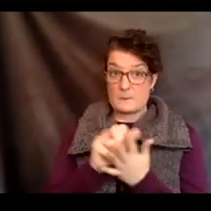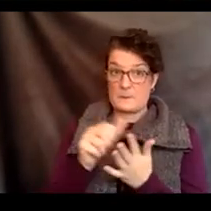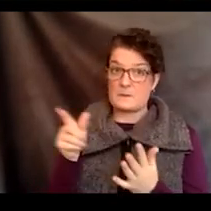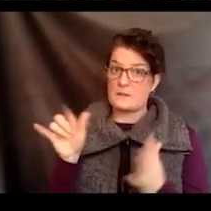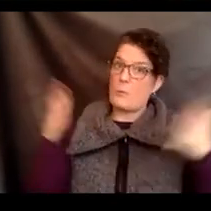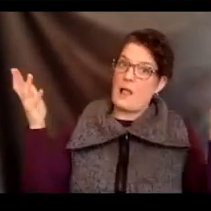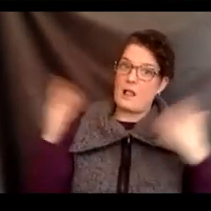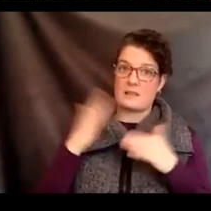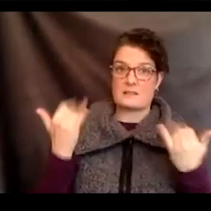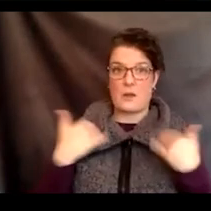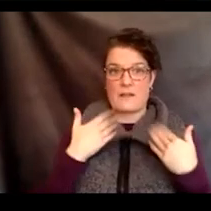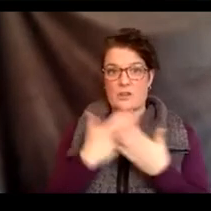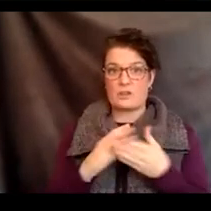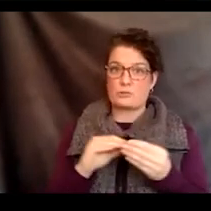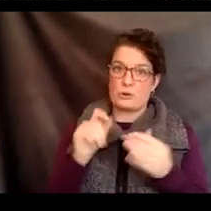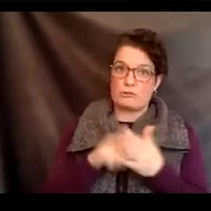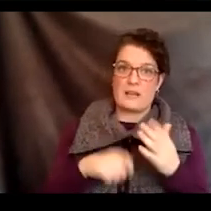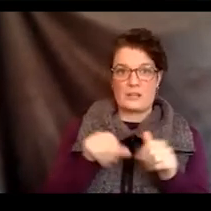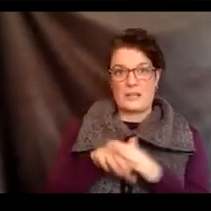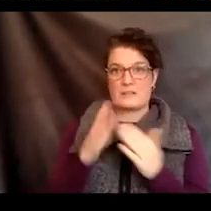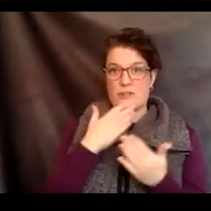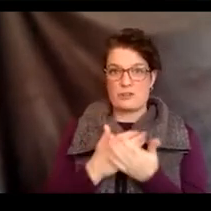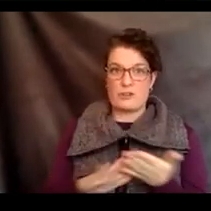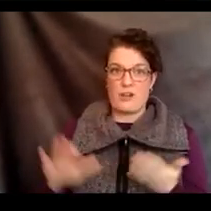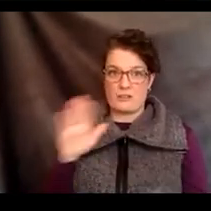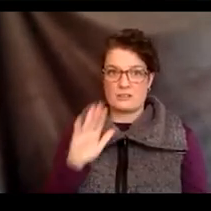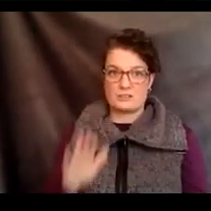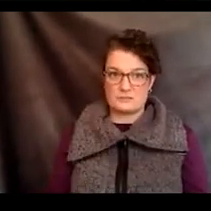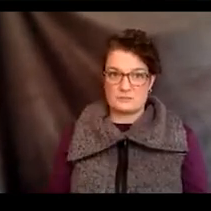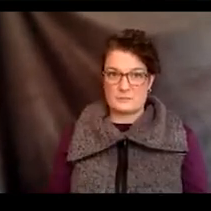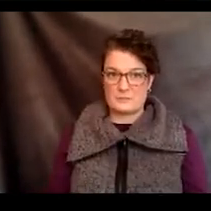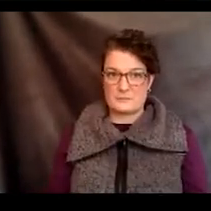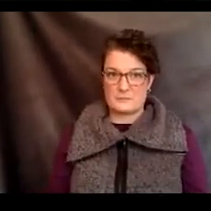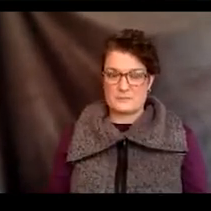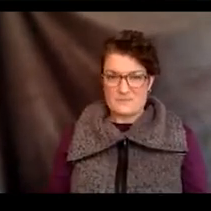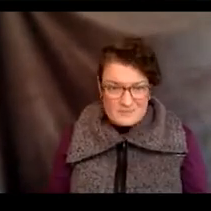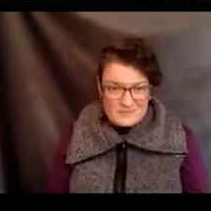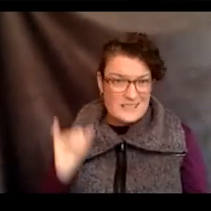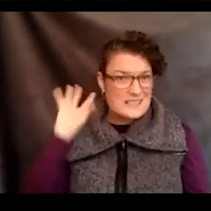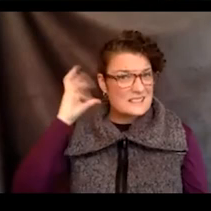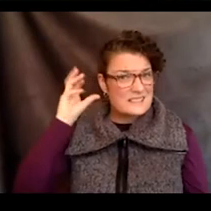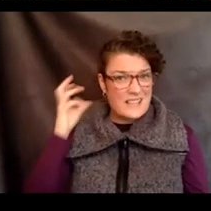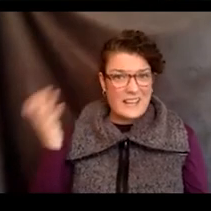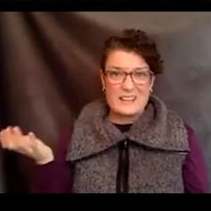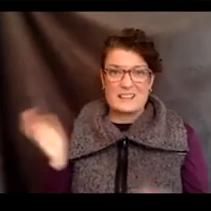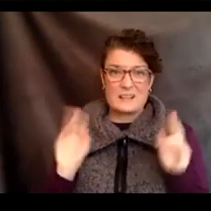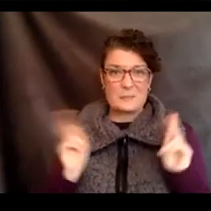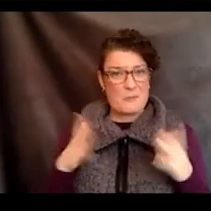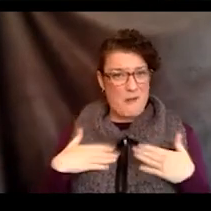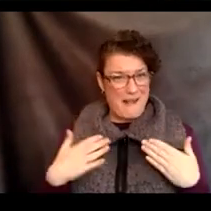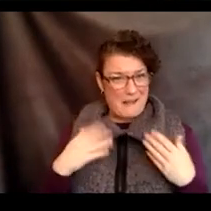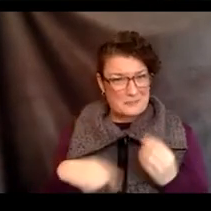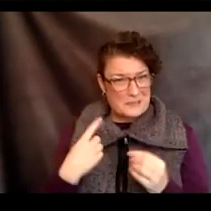well, at least now I have a good story to write, so I'll get into a good college. That's insane that people are happy about